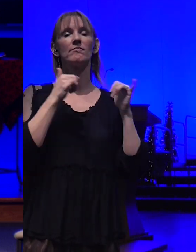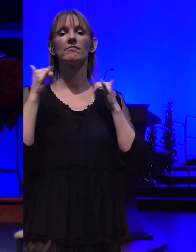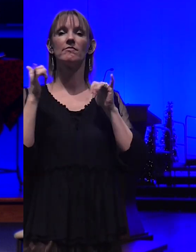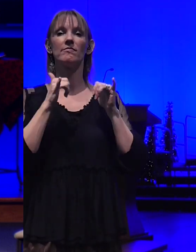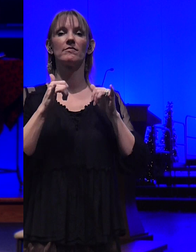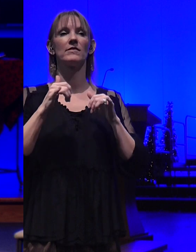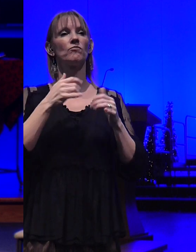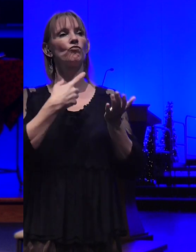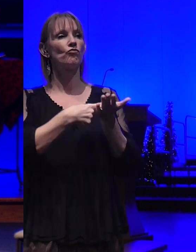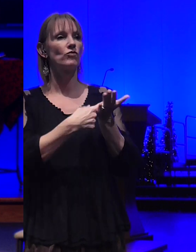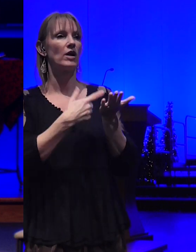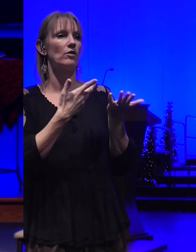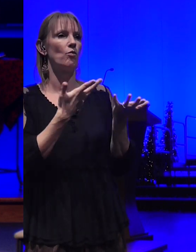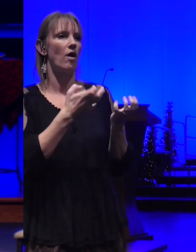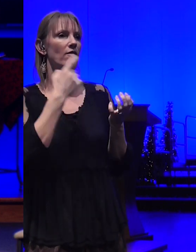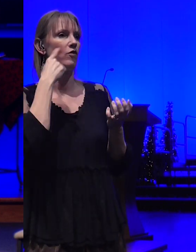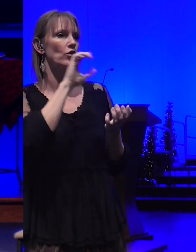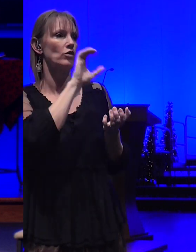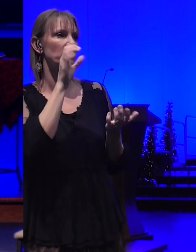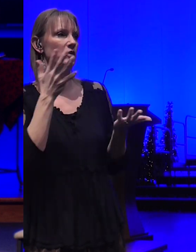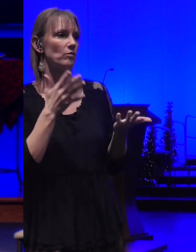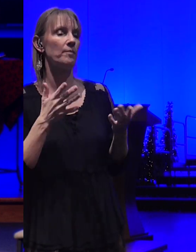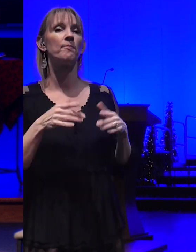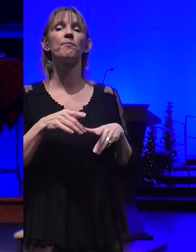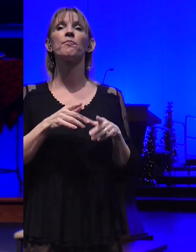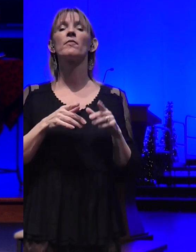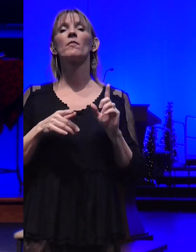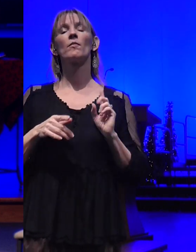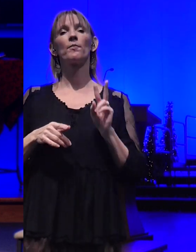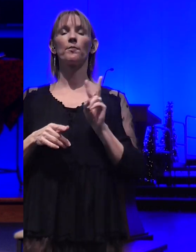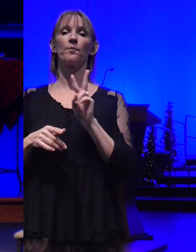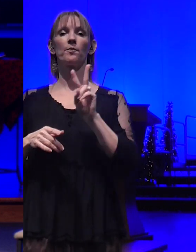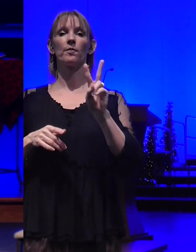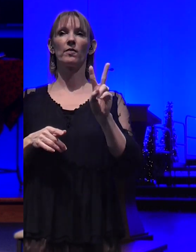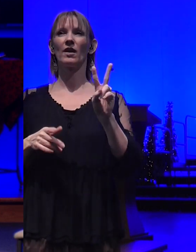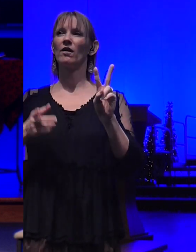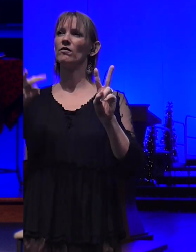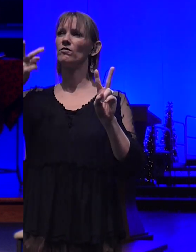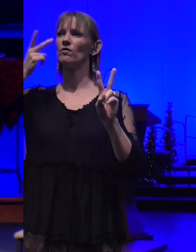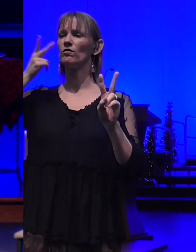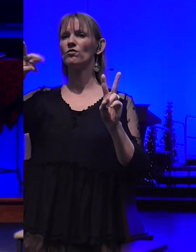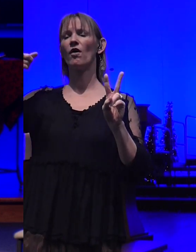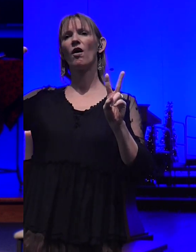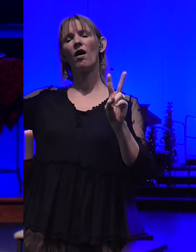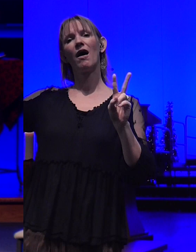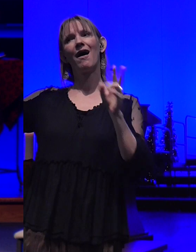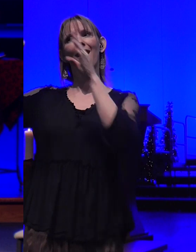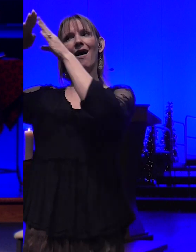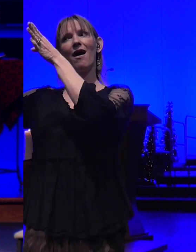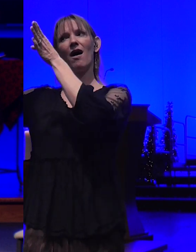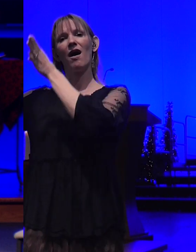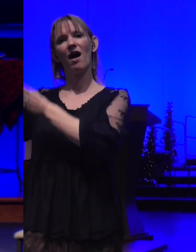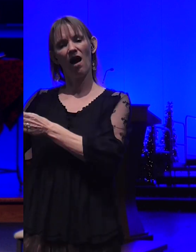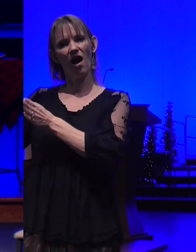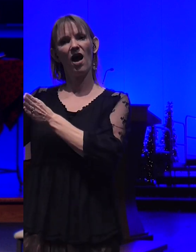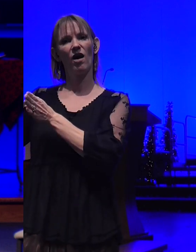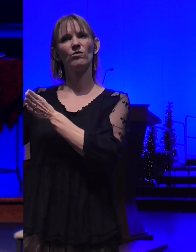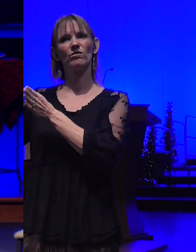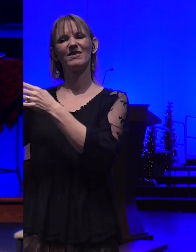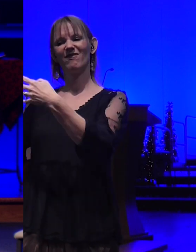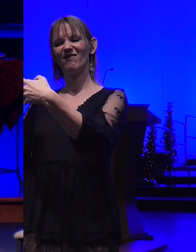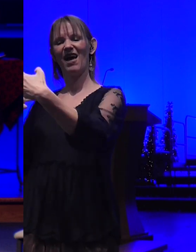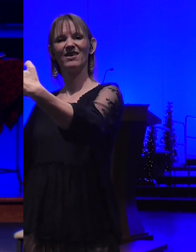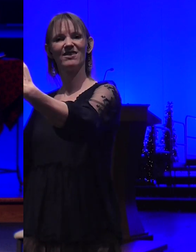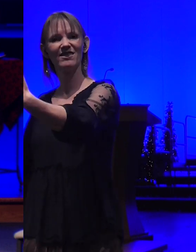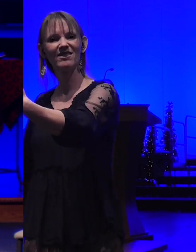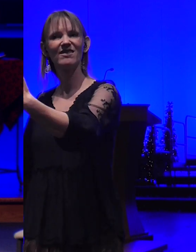Christmas. And they came across a yard with a sadly unpainted, withering old fence.